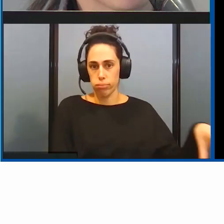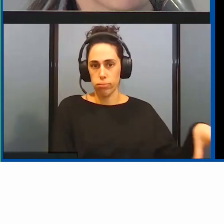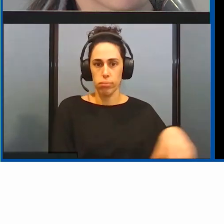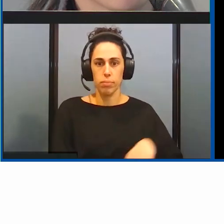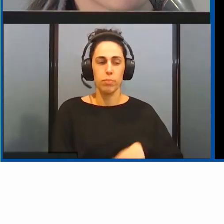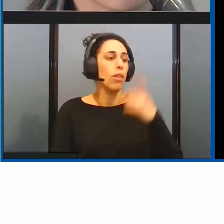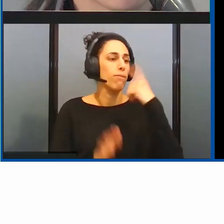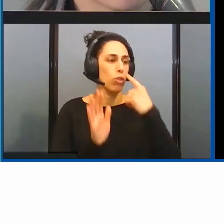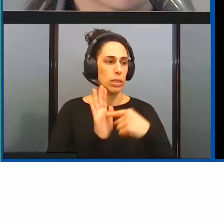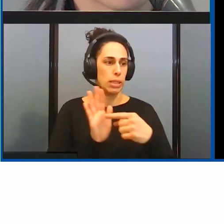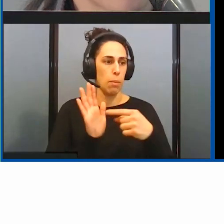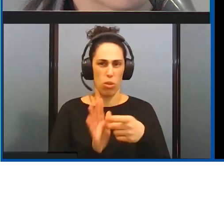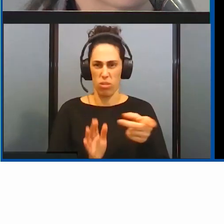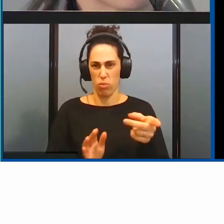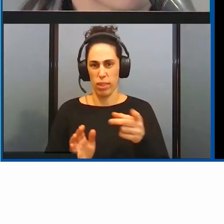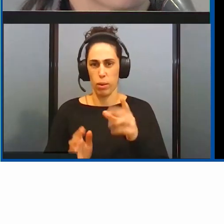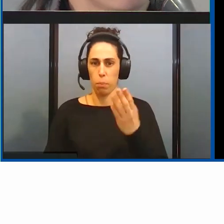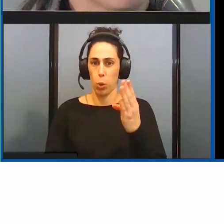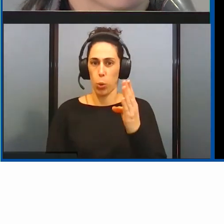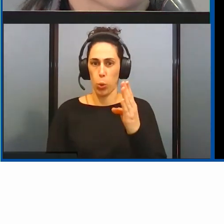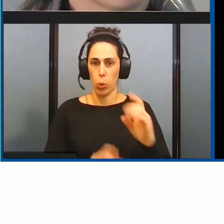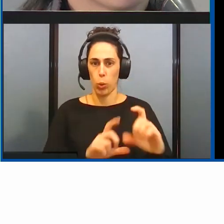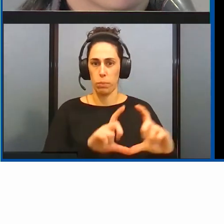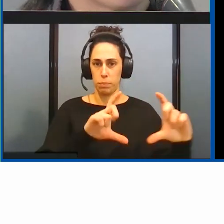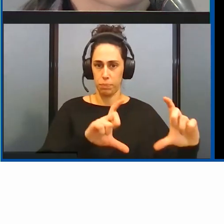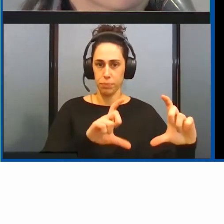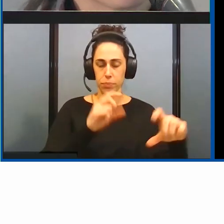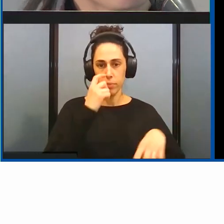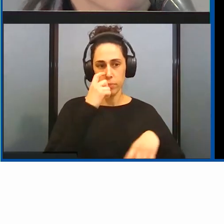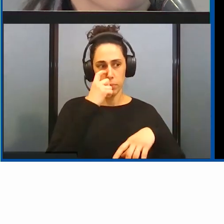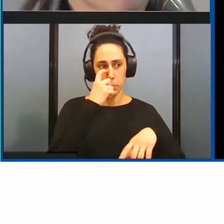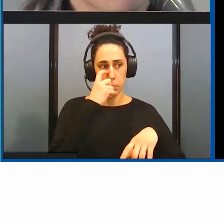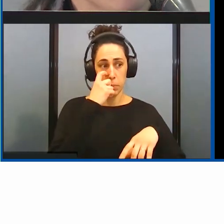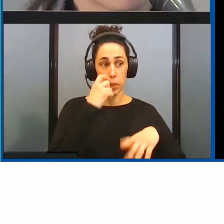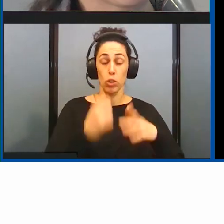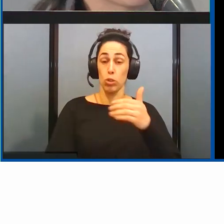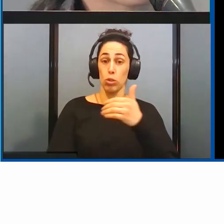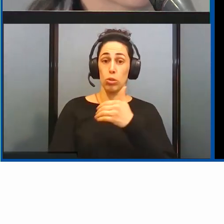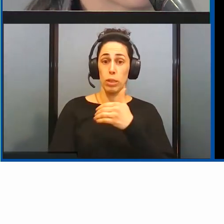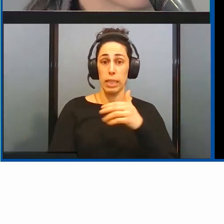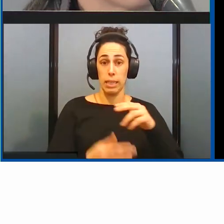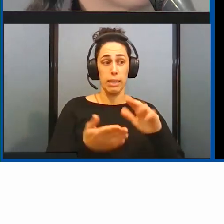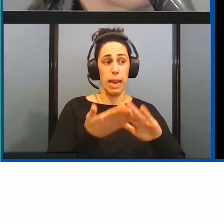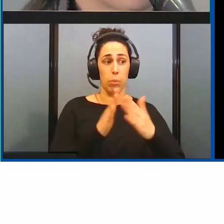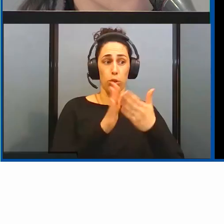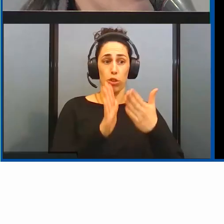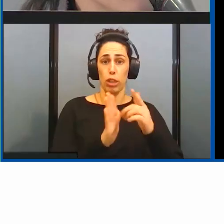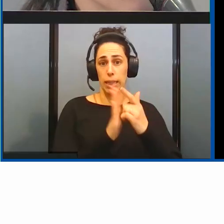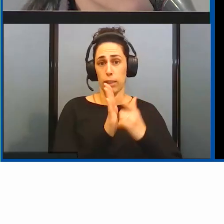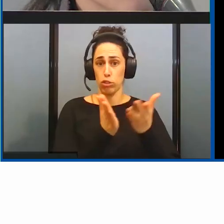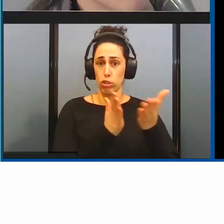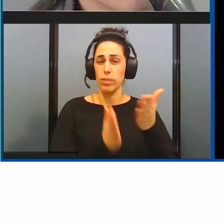So Neighborhood Legal Services is Toronto Downtown East. And on their website, what I found is these are the areas of law they practice.